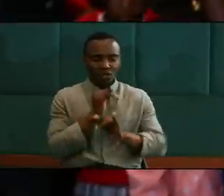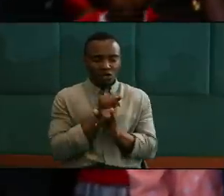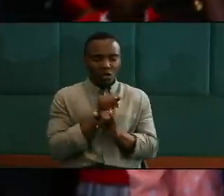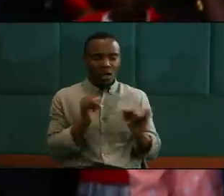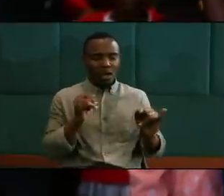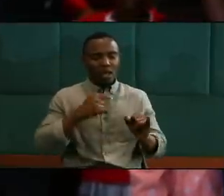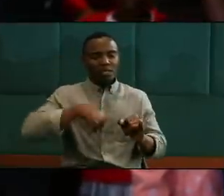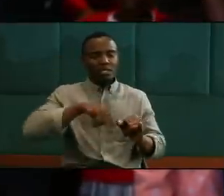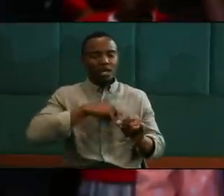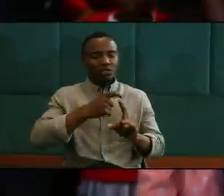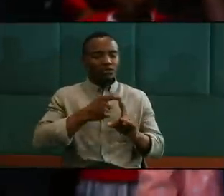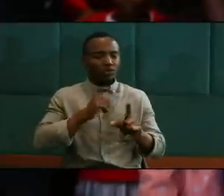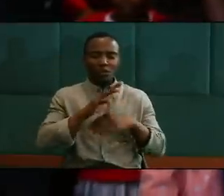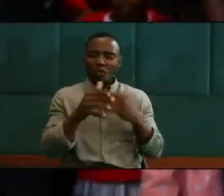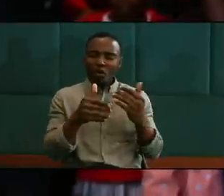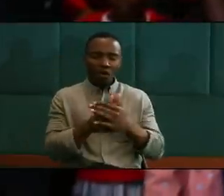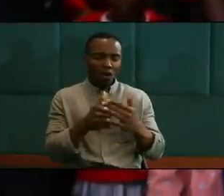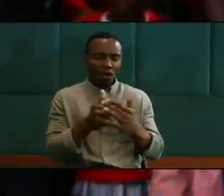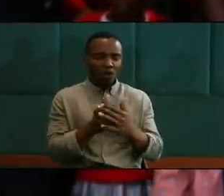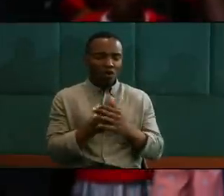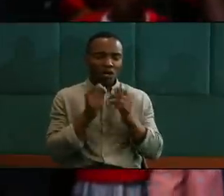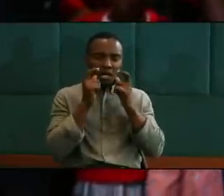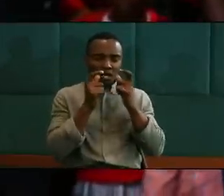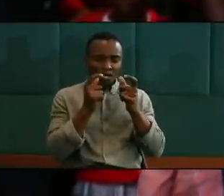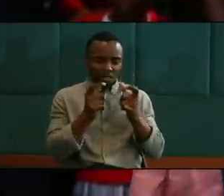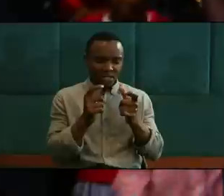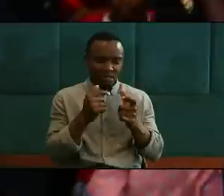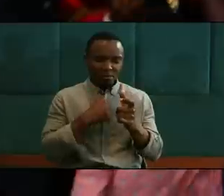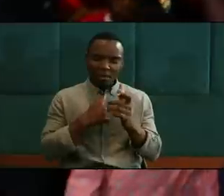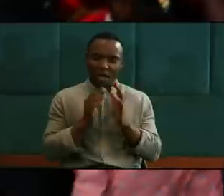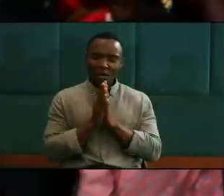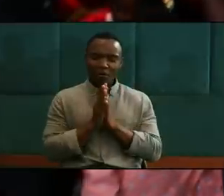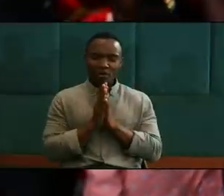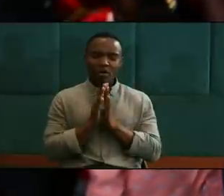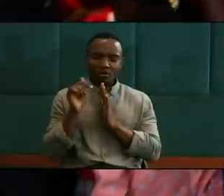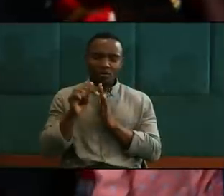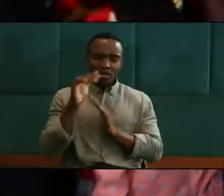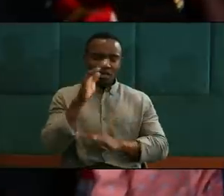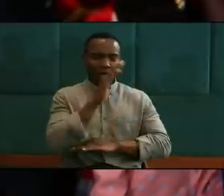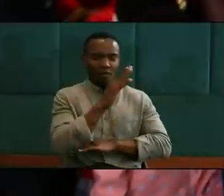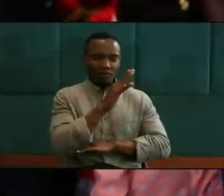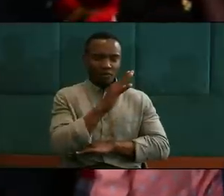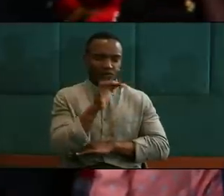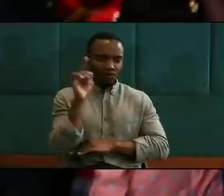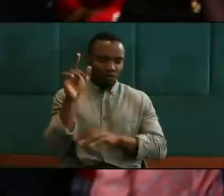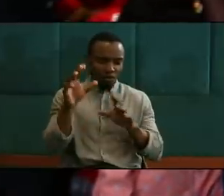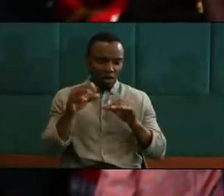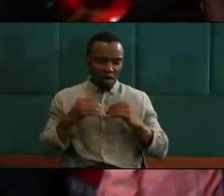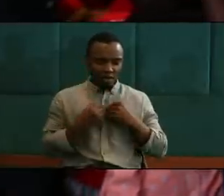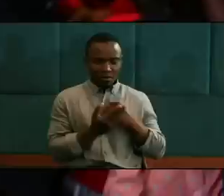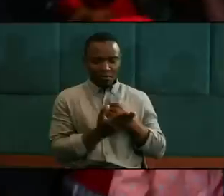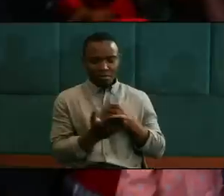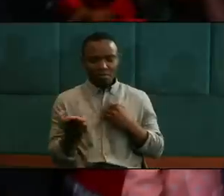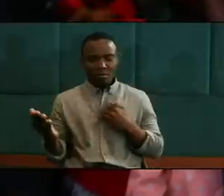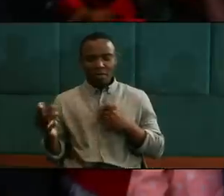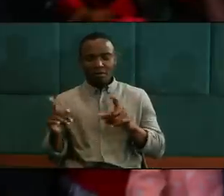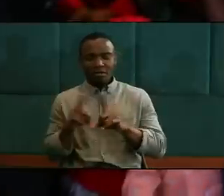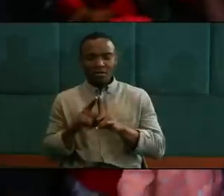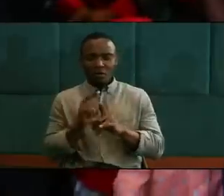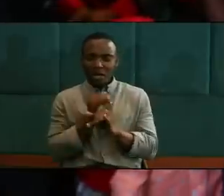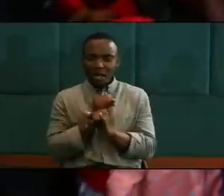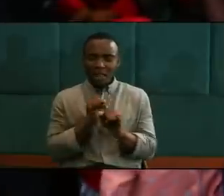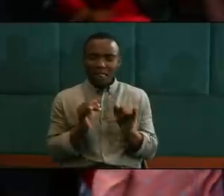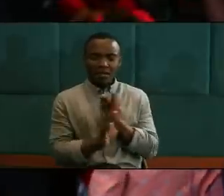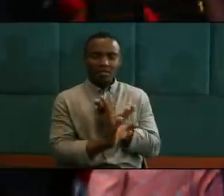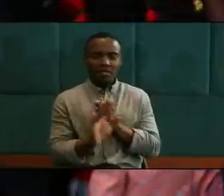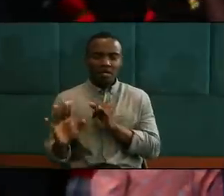us from all manner of unrighteousness. I pray that this afternoon, my Father, you may accept them and cleanse them